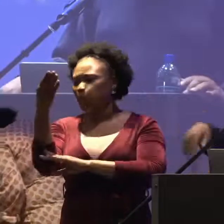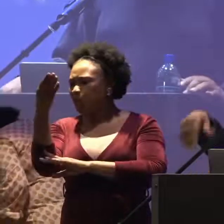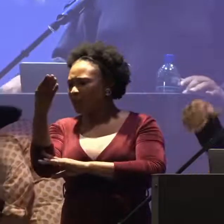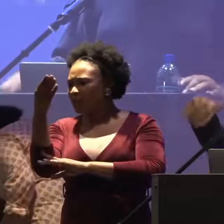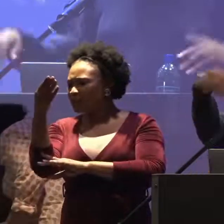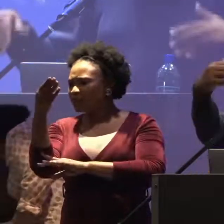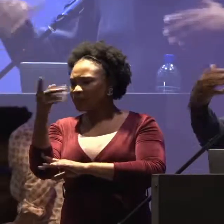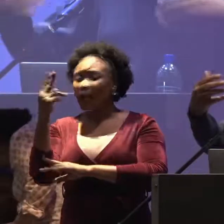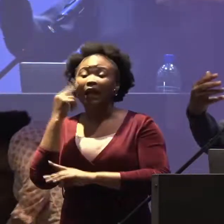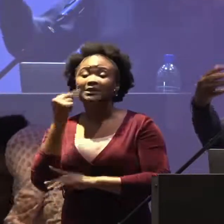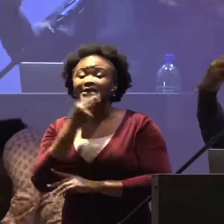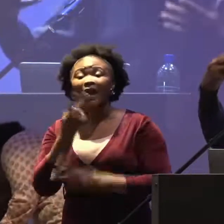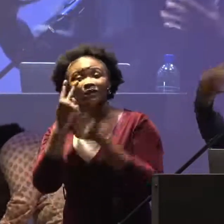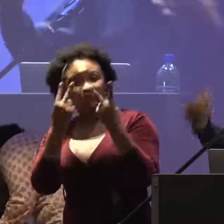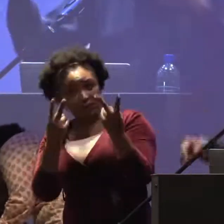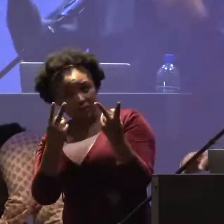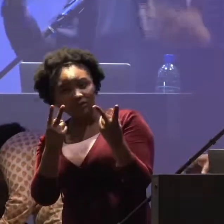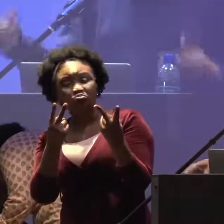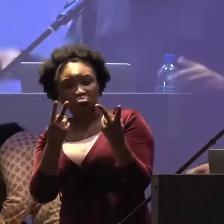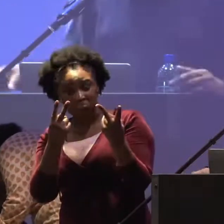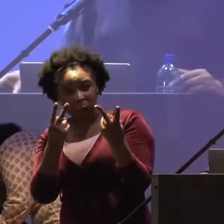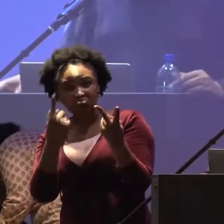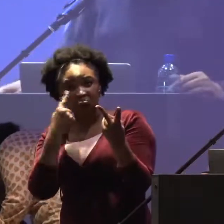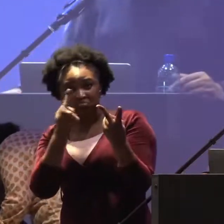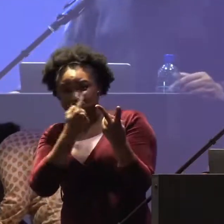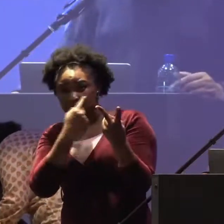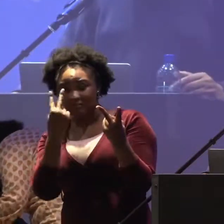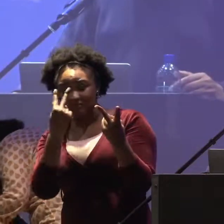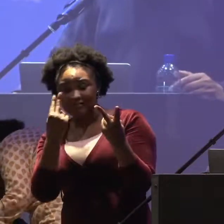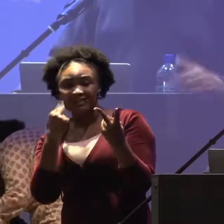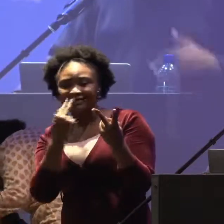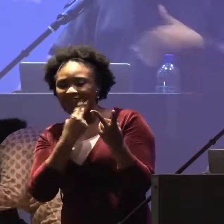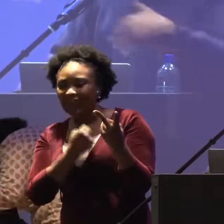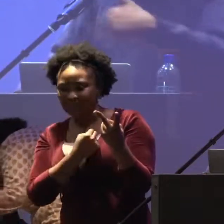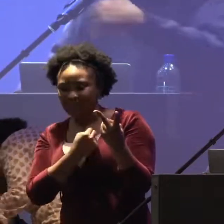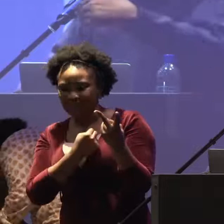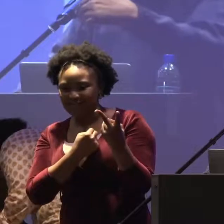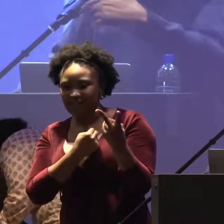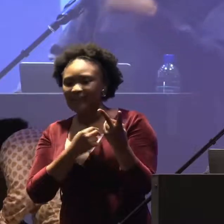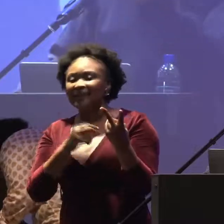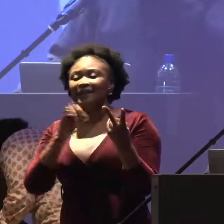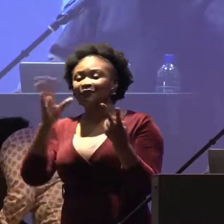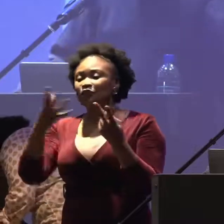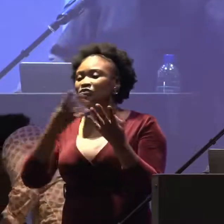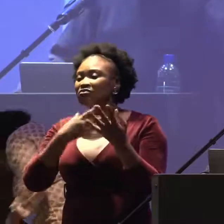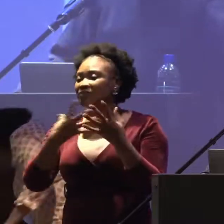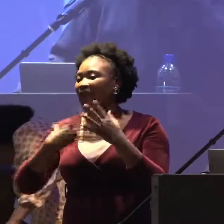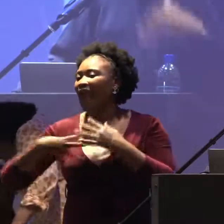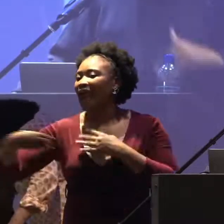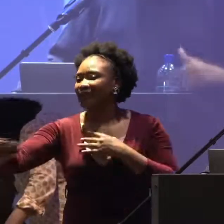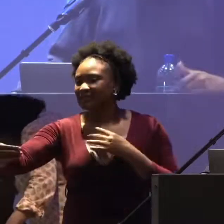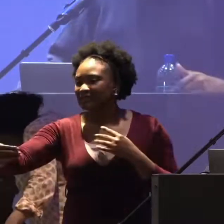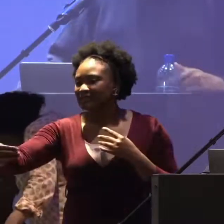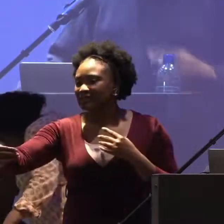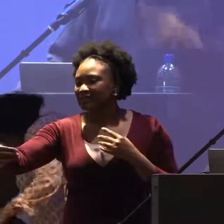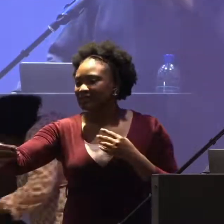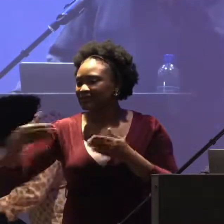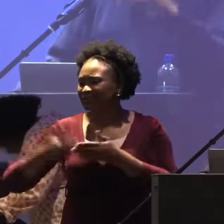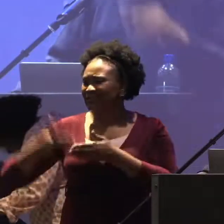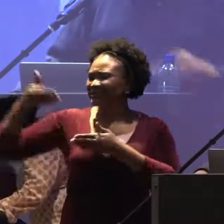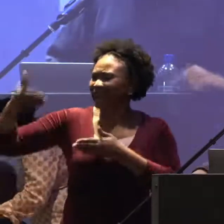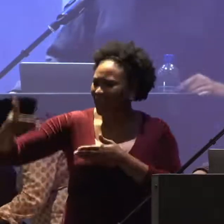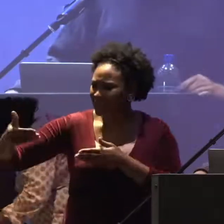it's nice to see, it's nice to the eye as we exit Emalahleni. The next